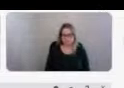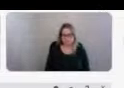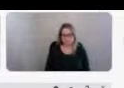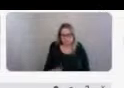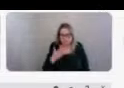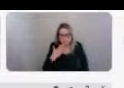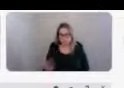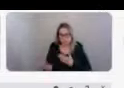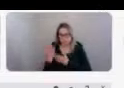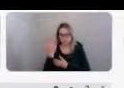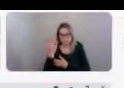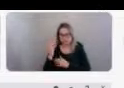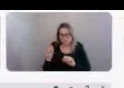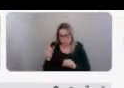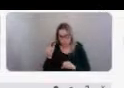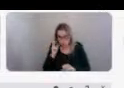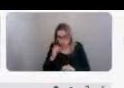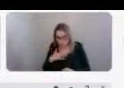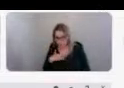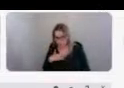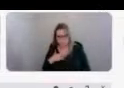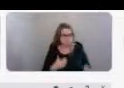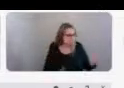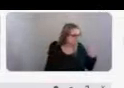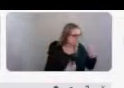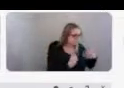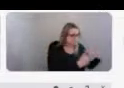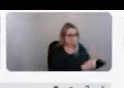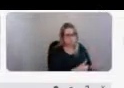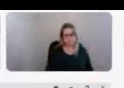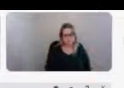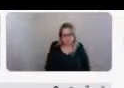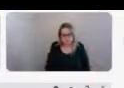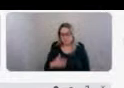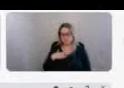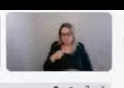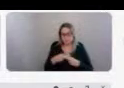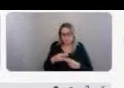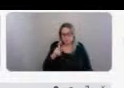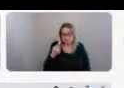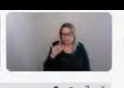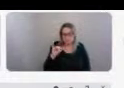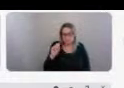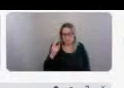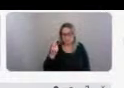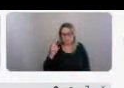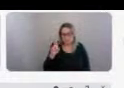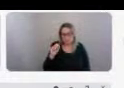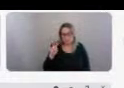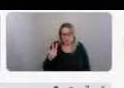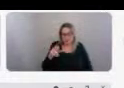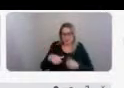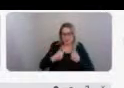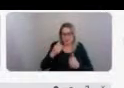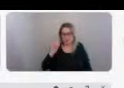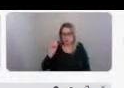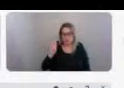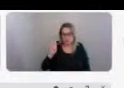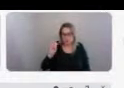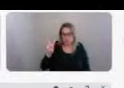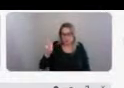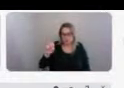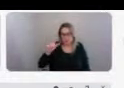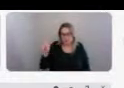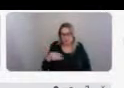good morning can you hear me yes please proceed my name is kay schreiner and i live in oral valley i